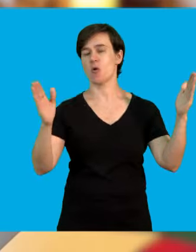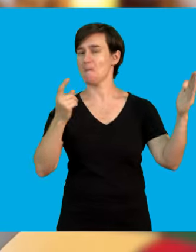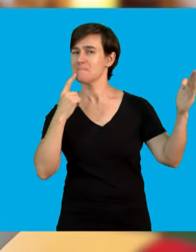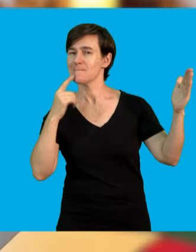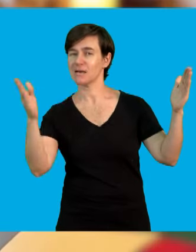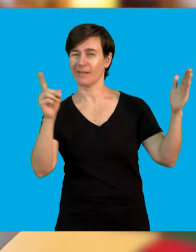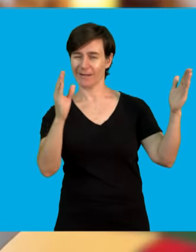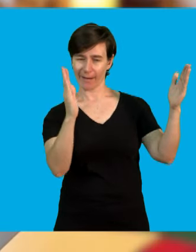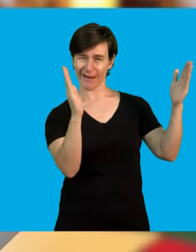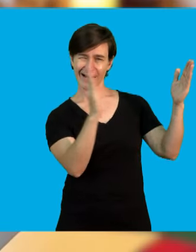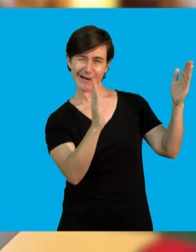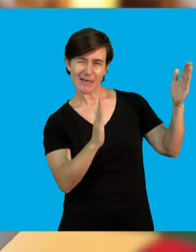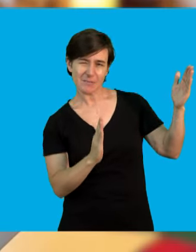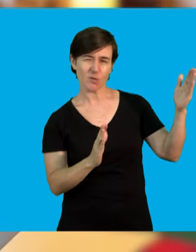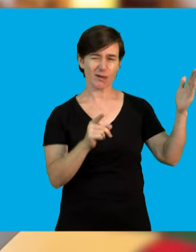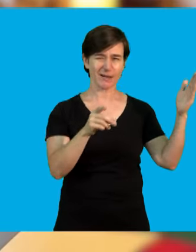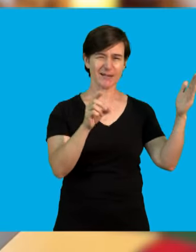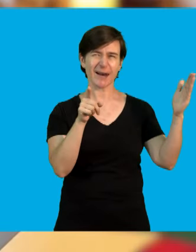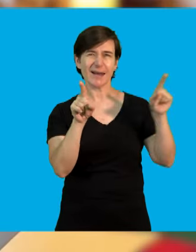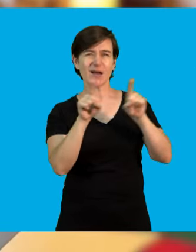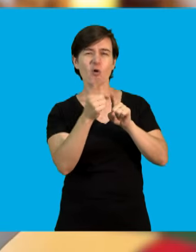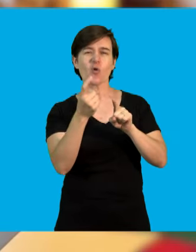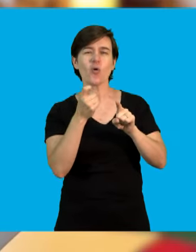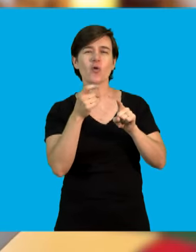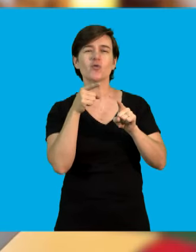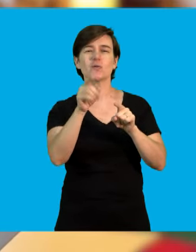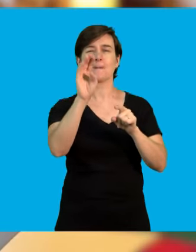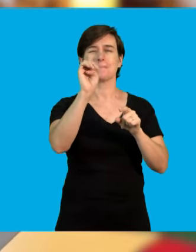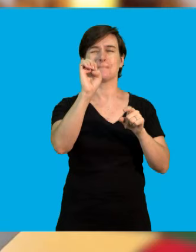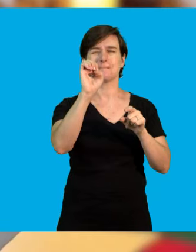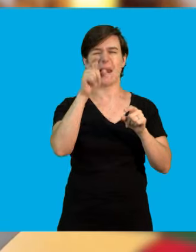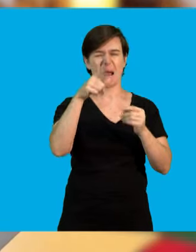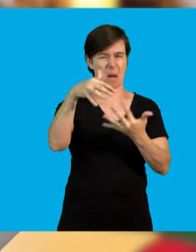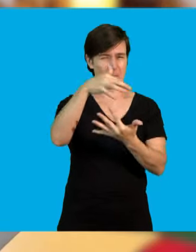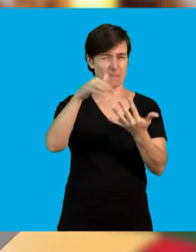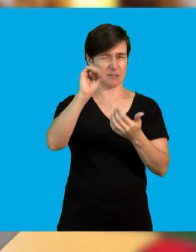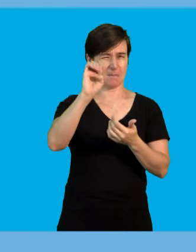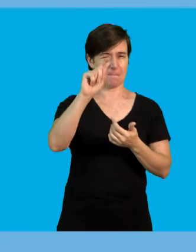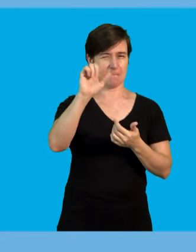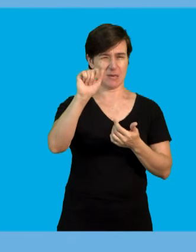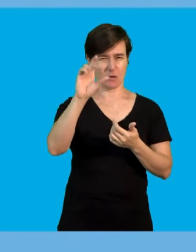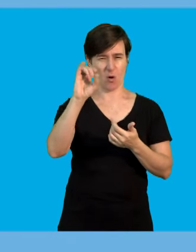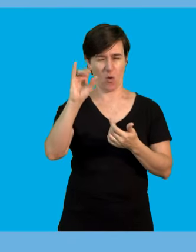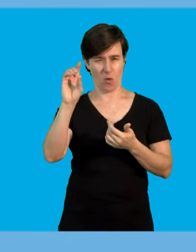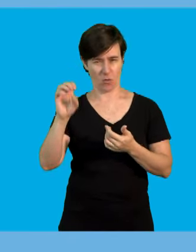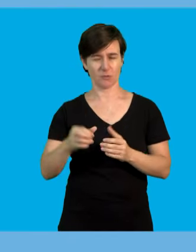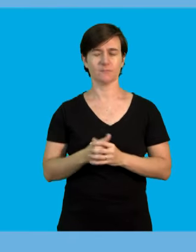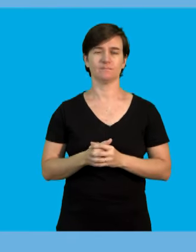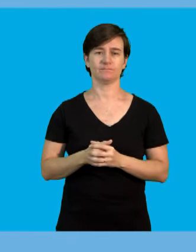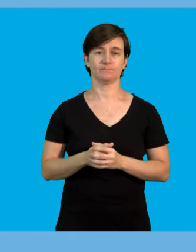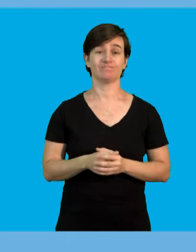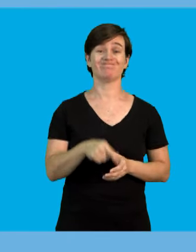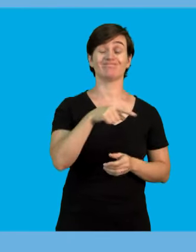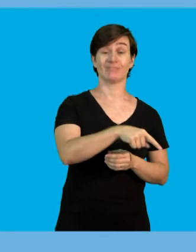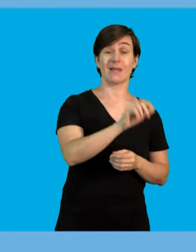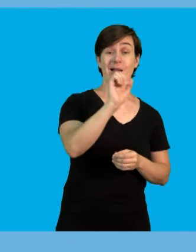in between the nonmetals and the metals we have something called the metalloids. So the group 1 elements, we do know that they are